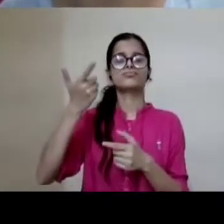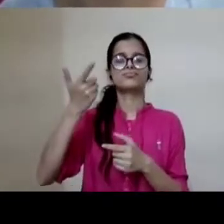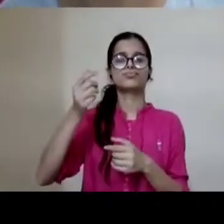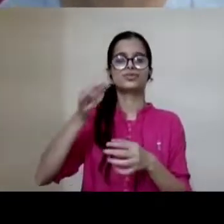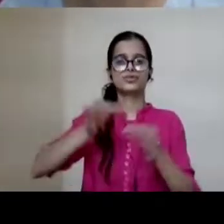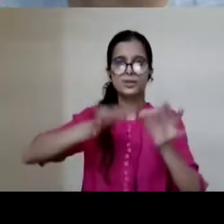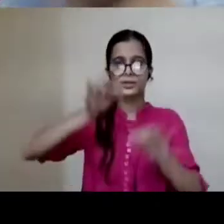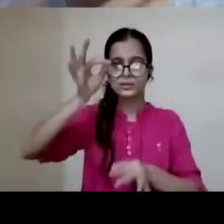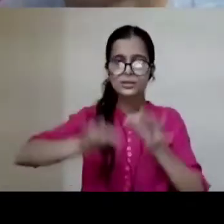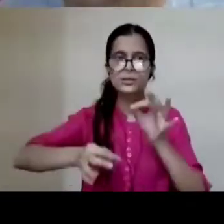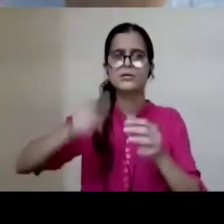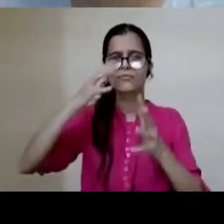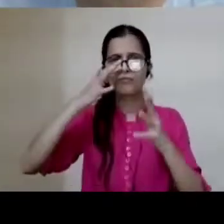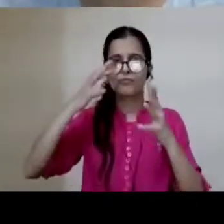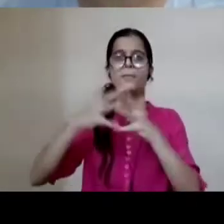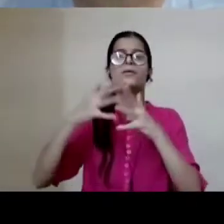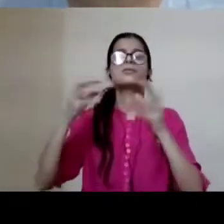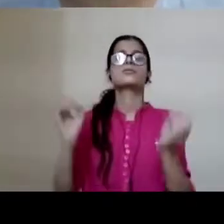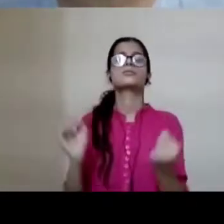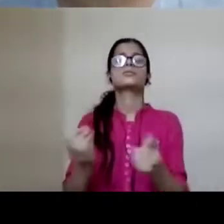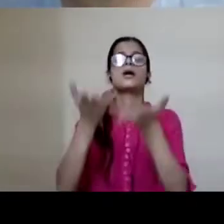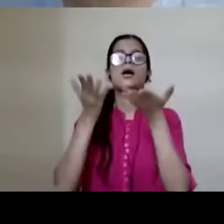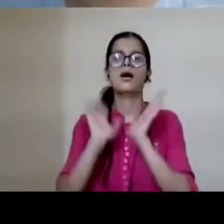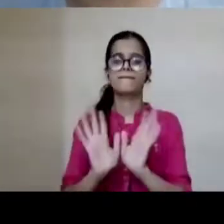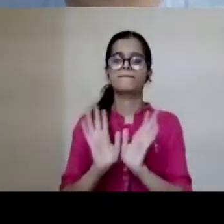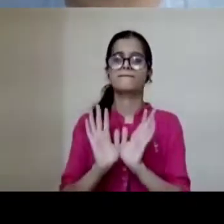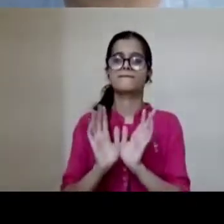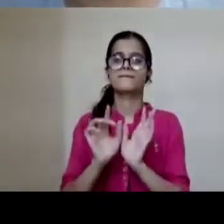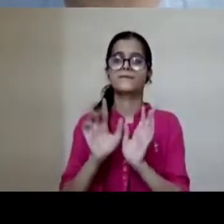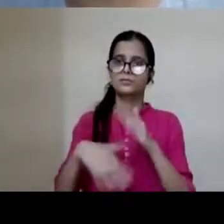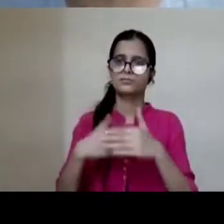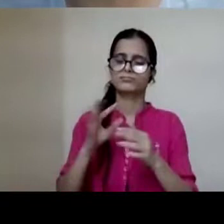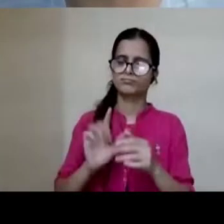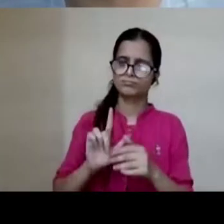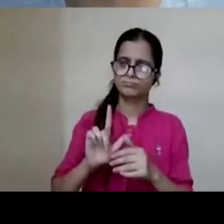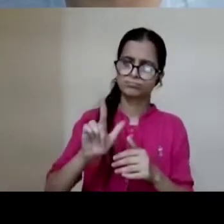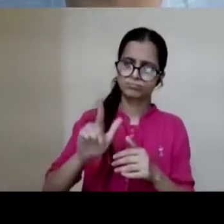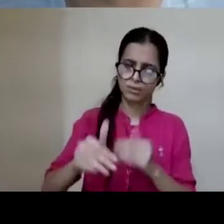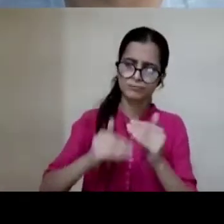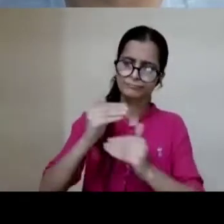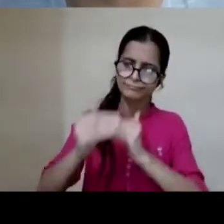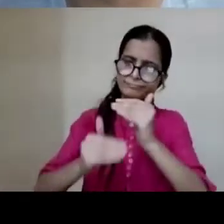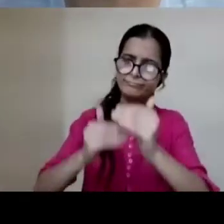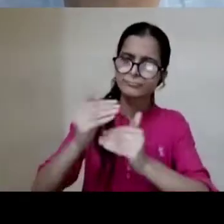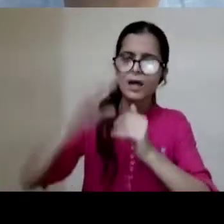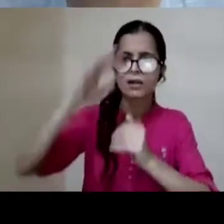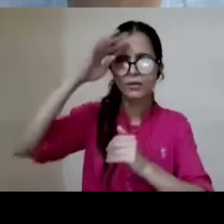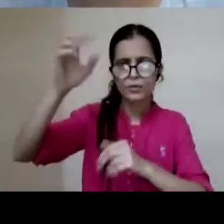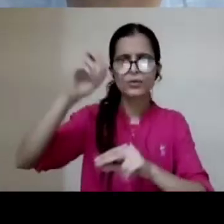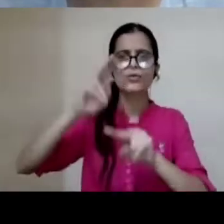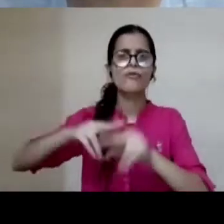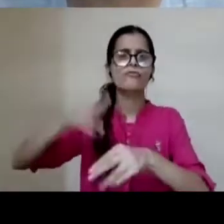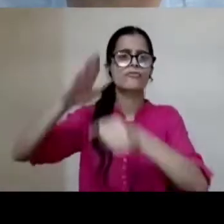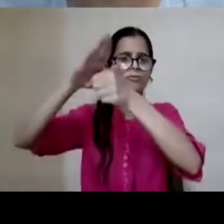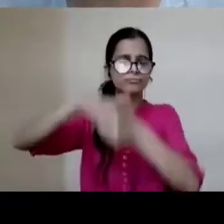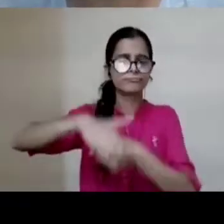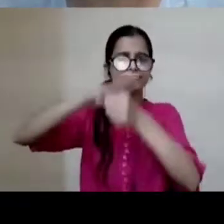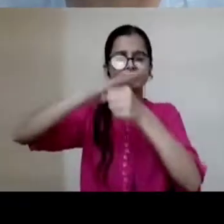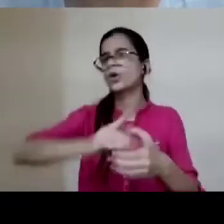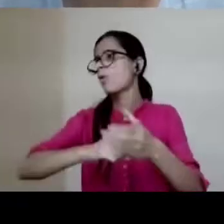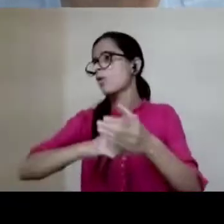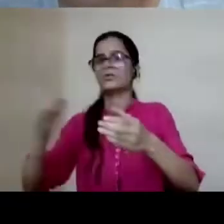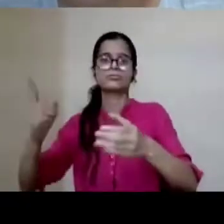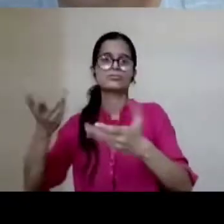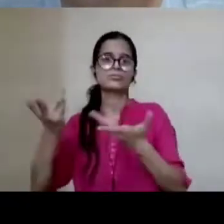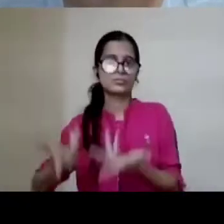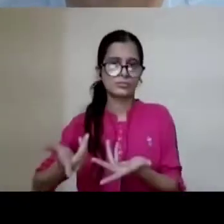women and then proceeded further to a great extent to be a theory about oppression and exclusion,